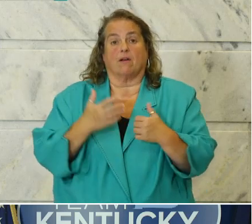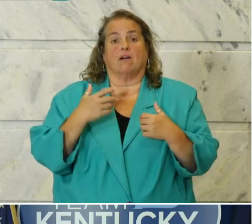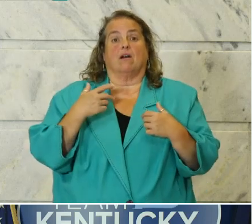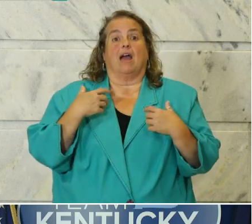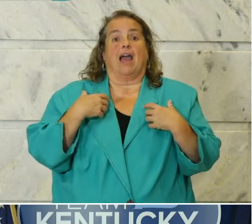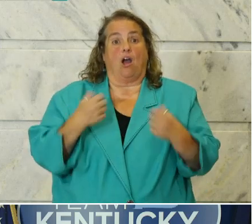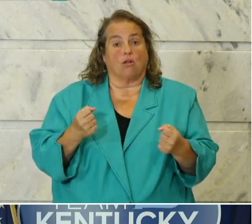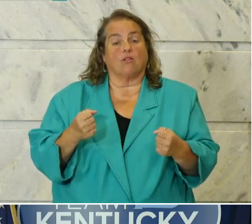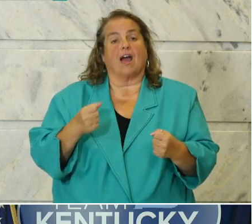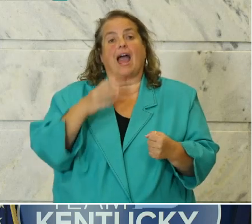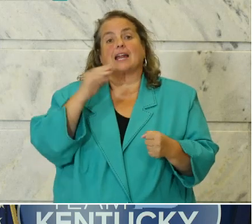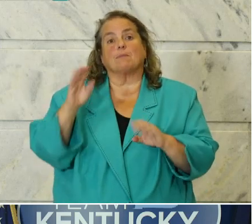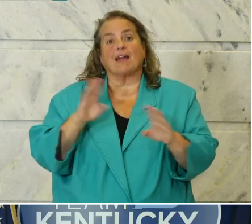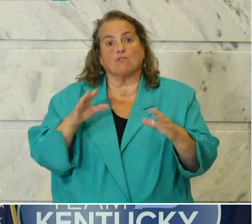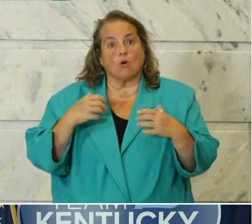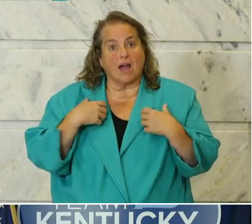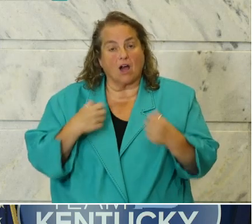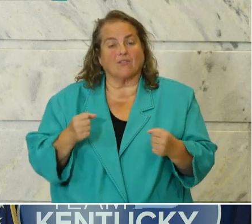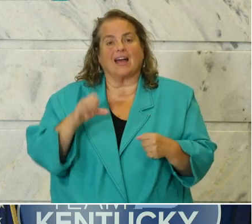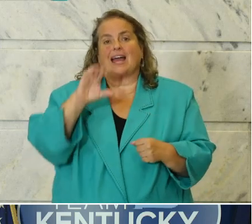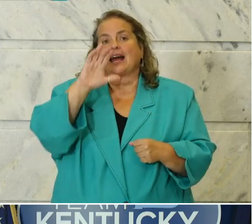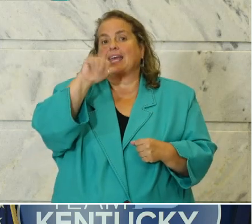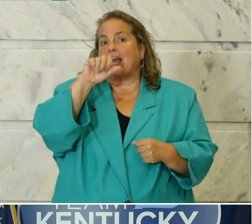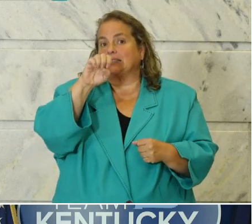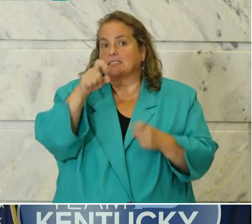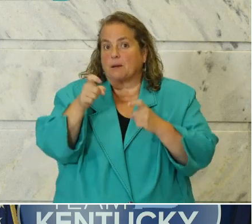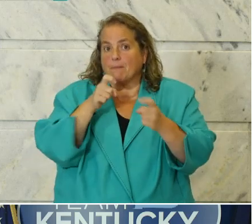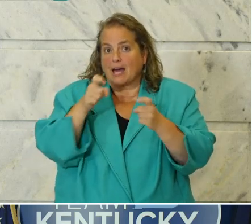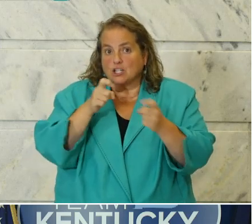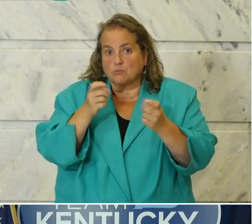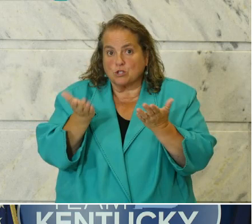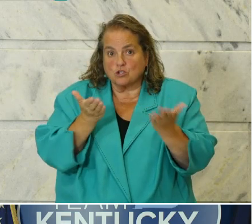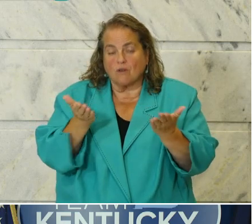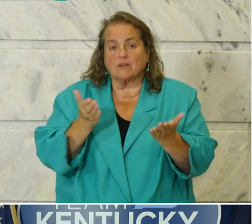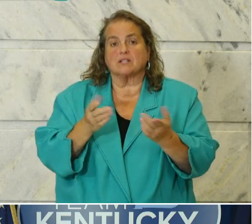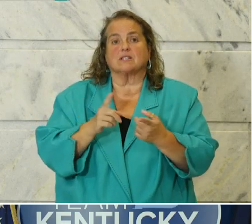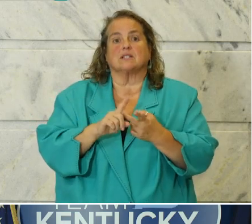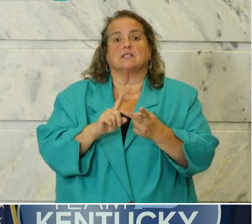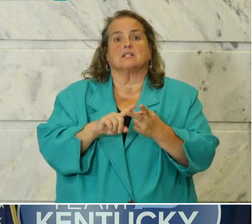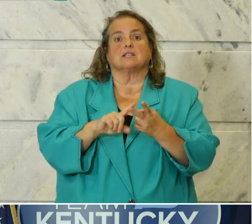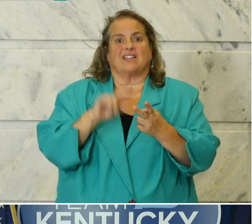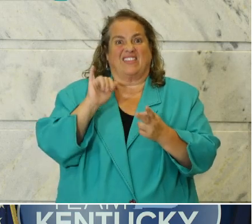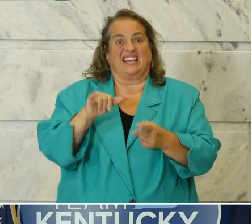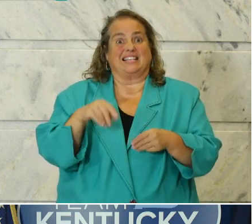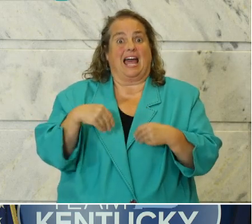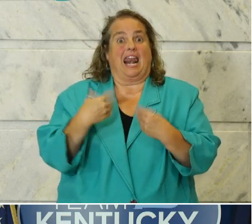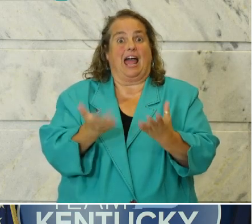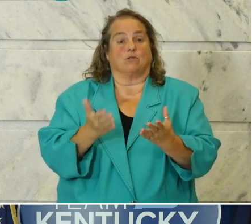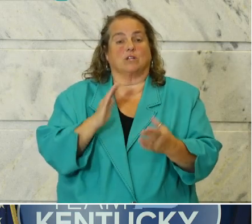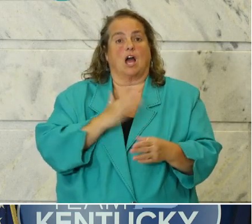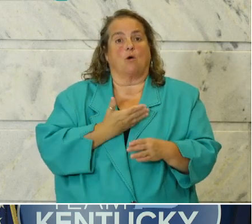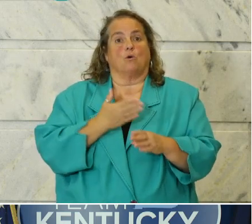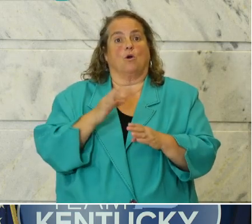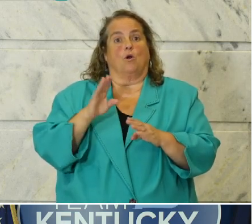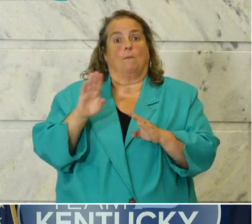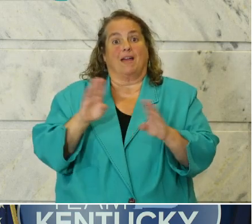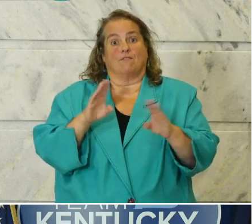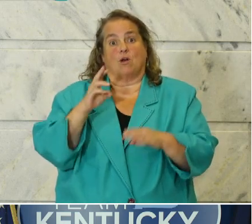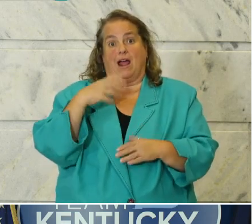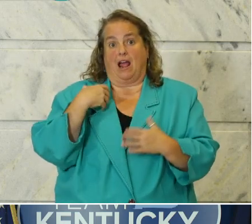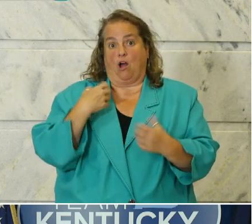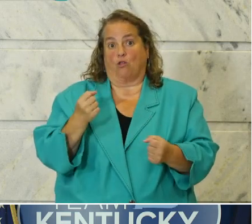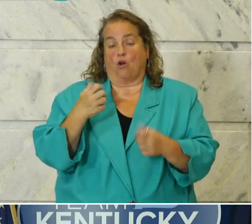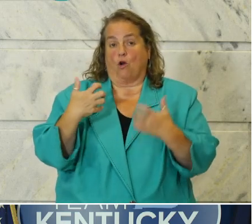health and case management services and transportation services. This allows our behavioral health partners at the